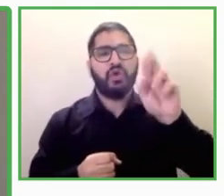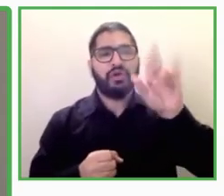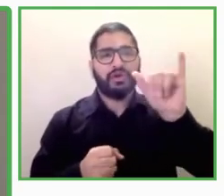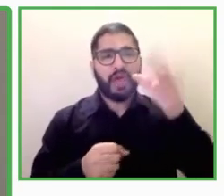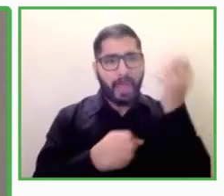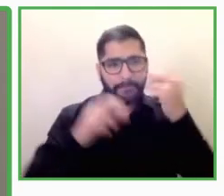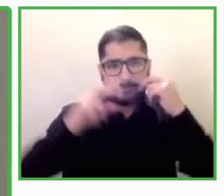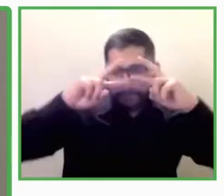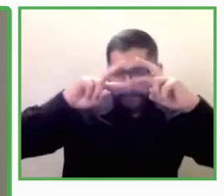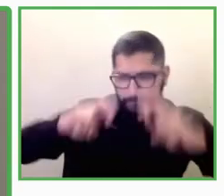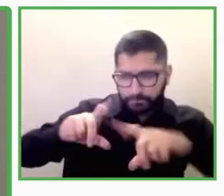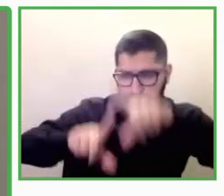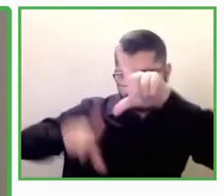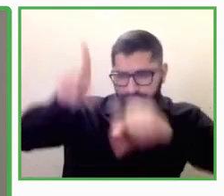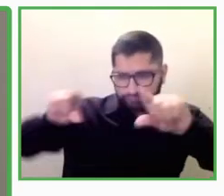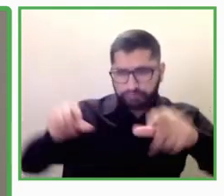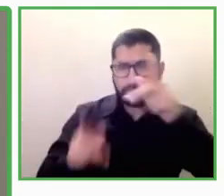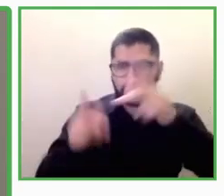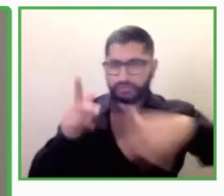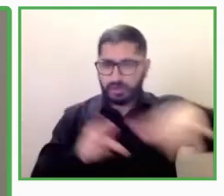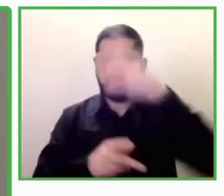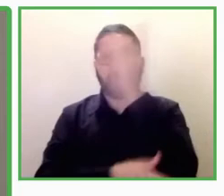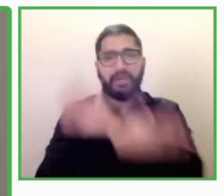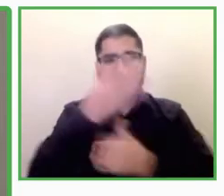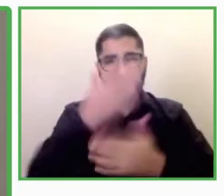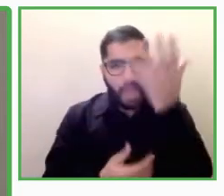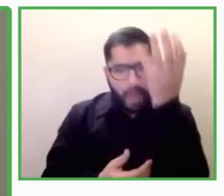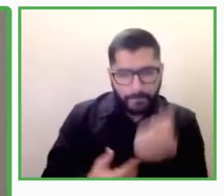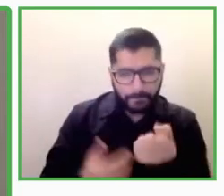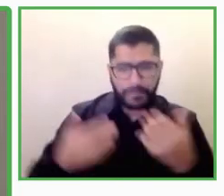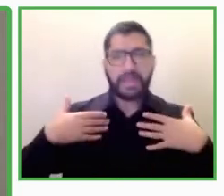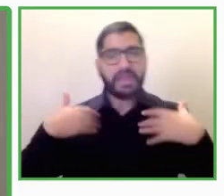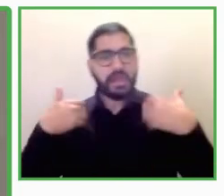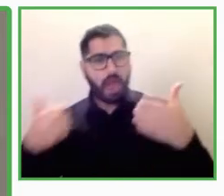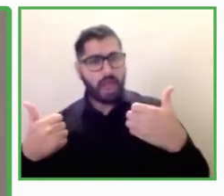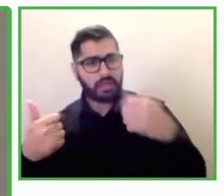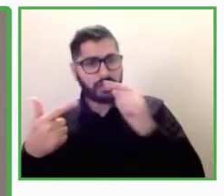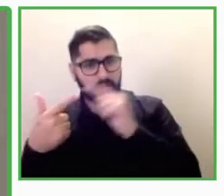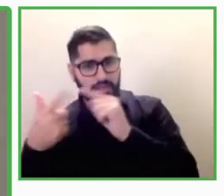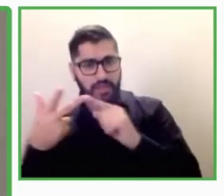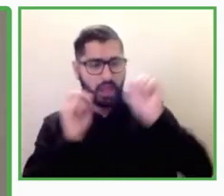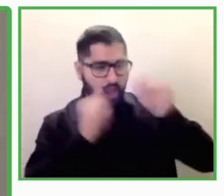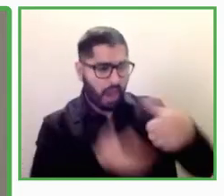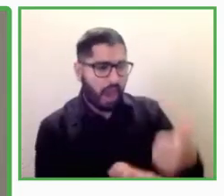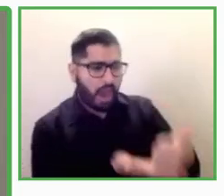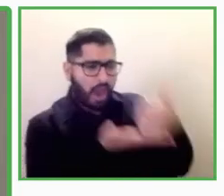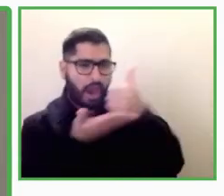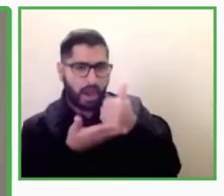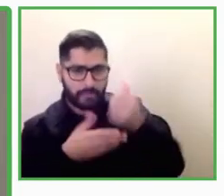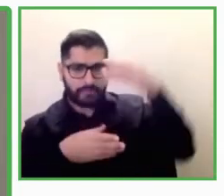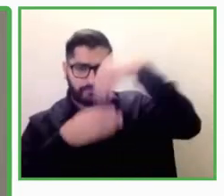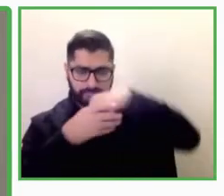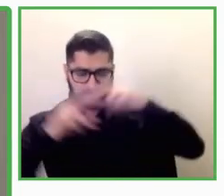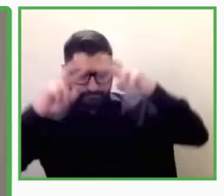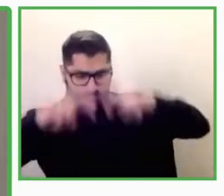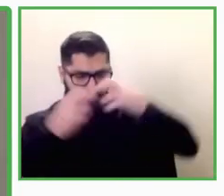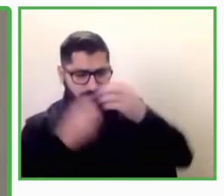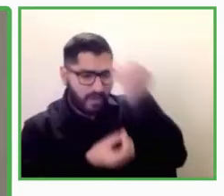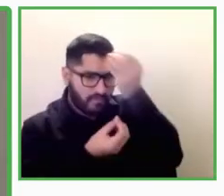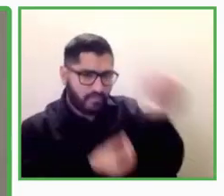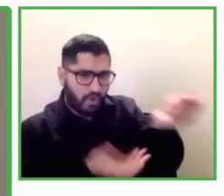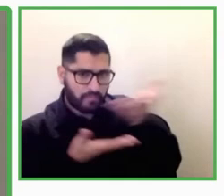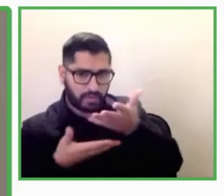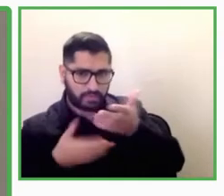work in the job market. So we need to know what are the areas that we need to reinforce. What are the areas